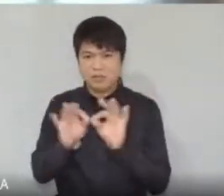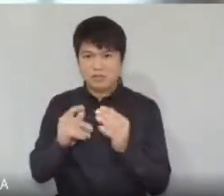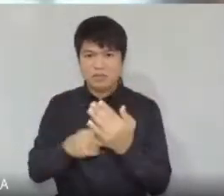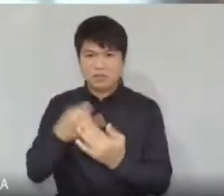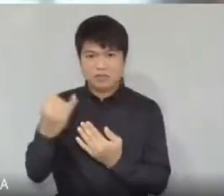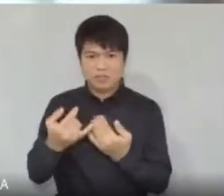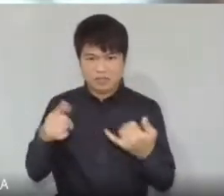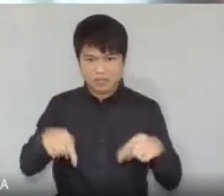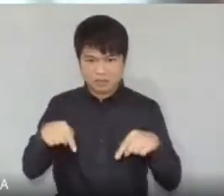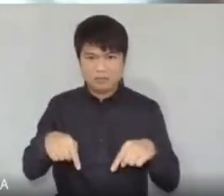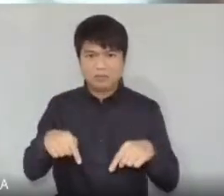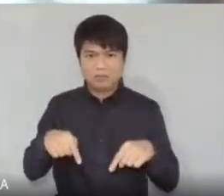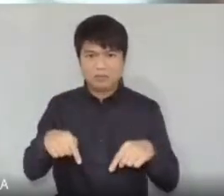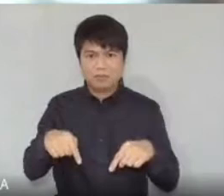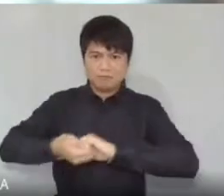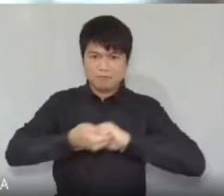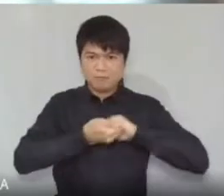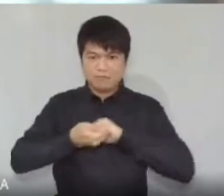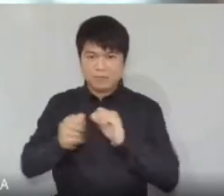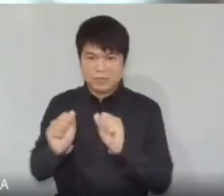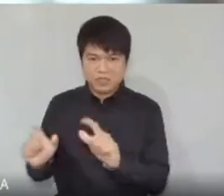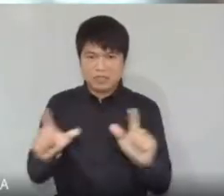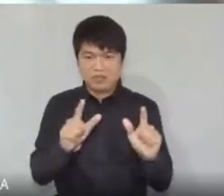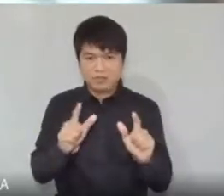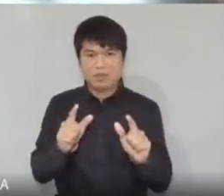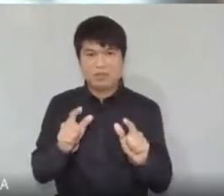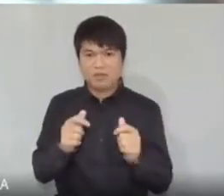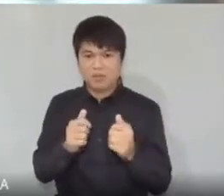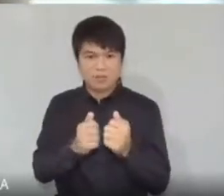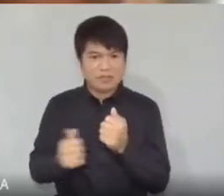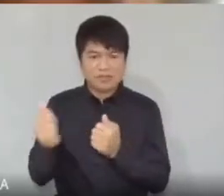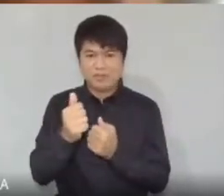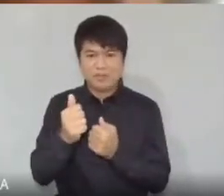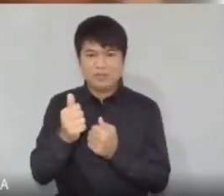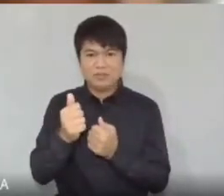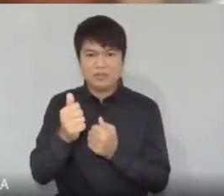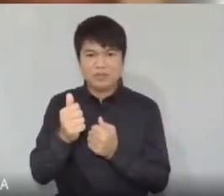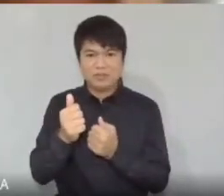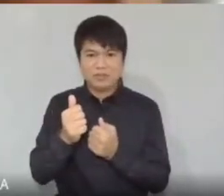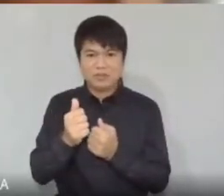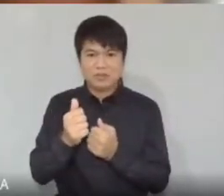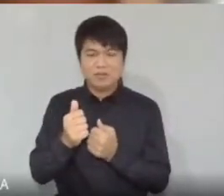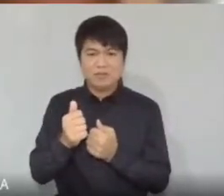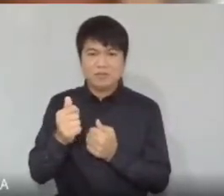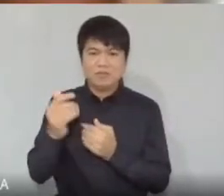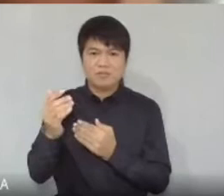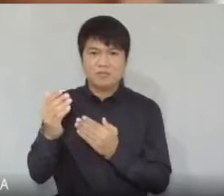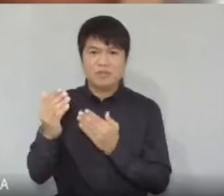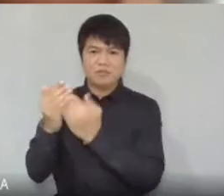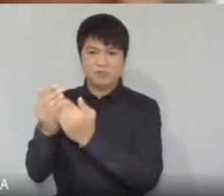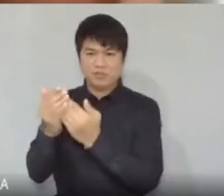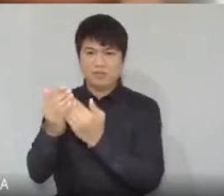kinabukasan. Maraming salamat po at magandang hapon po sa inyong lahat. Okay. Thank you,